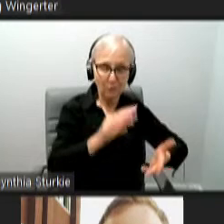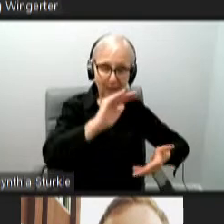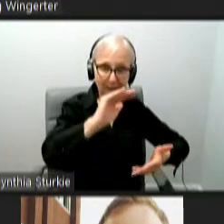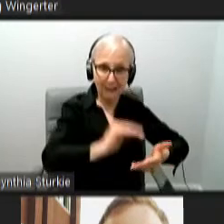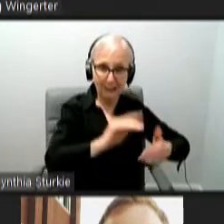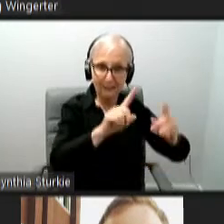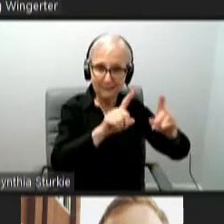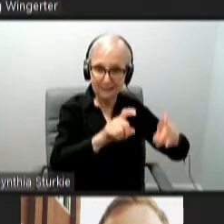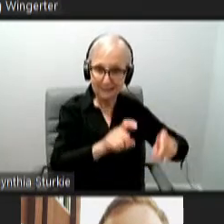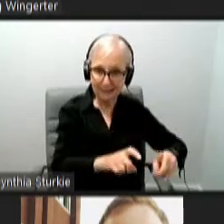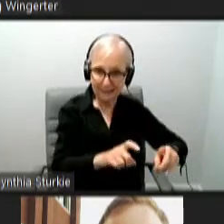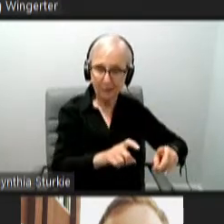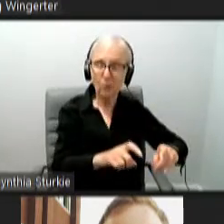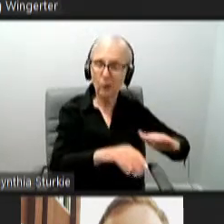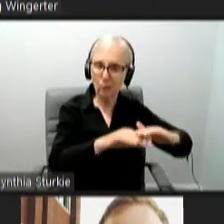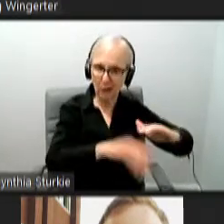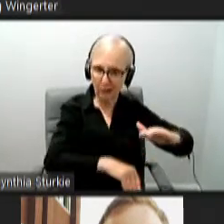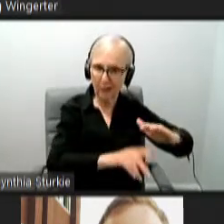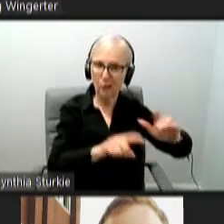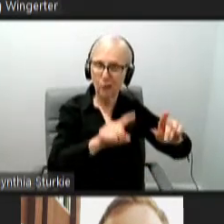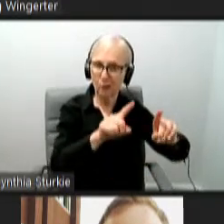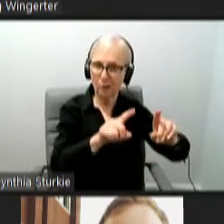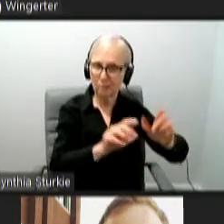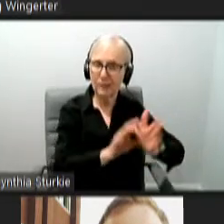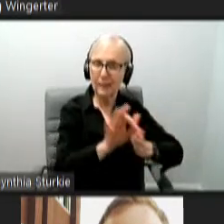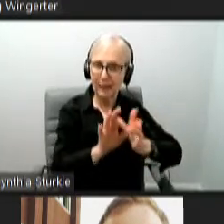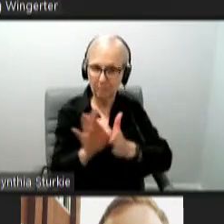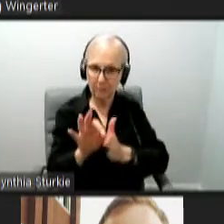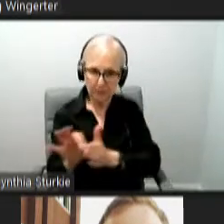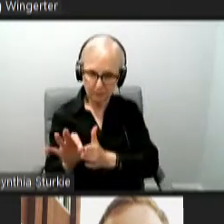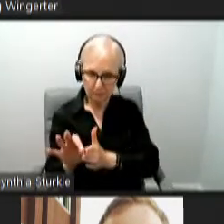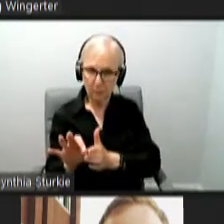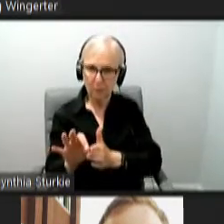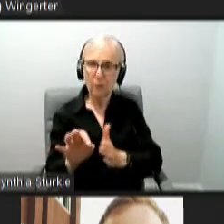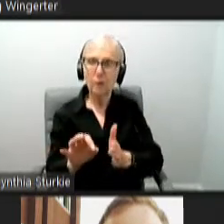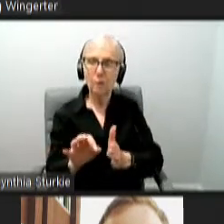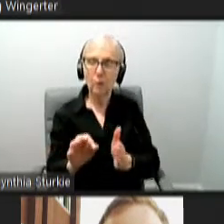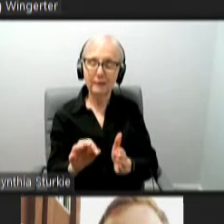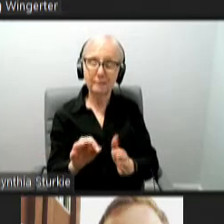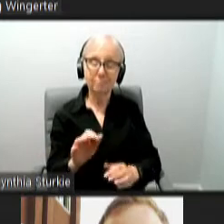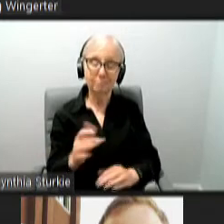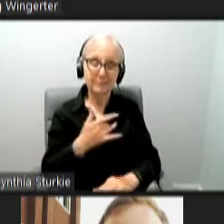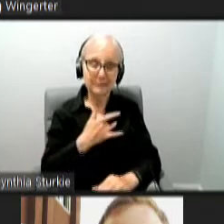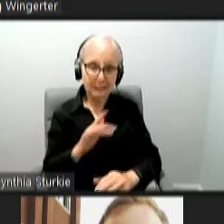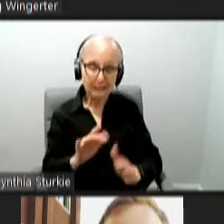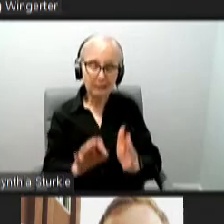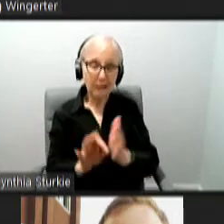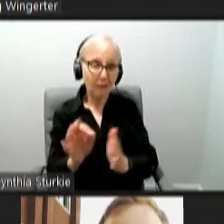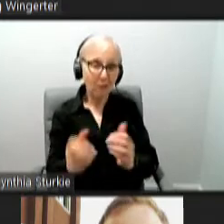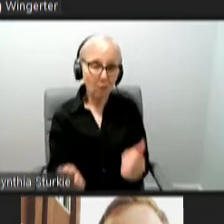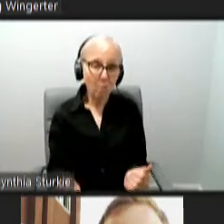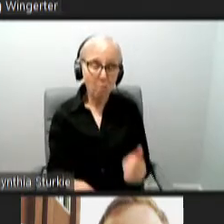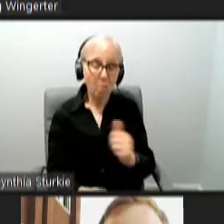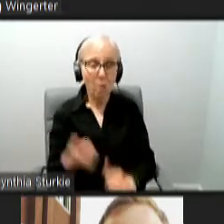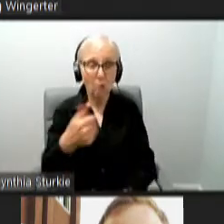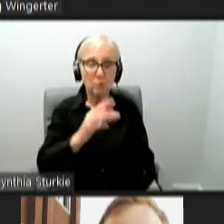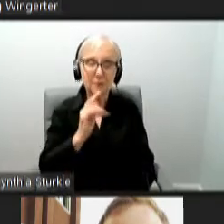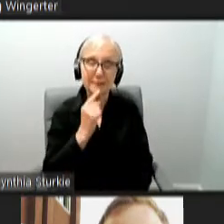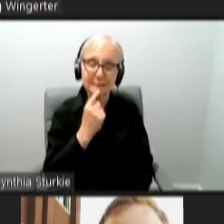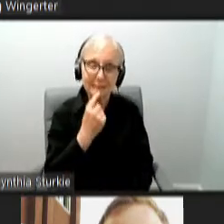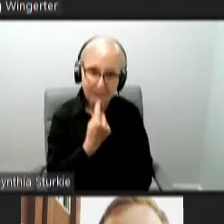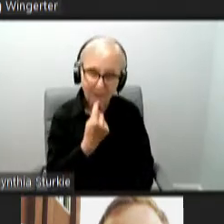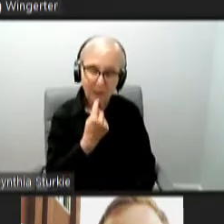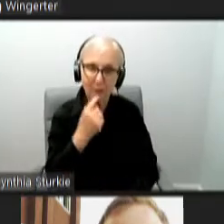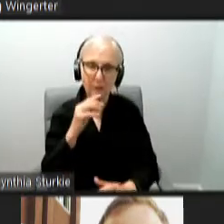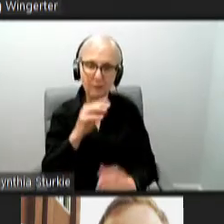testing available, we were certainly undercounting cases. We tended to count the most severe cases because those individuals were hospitalized, and that's where testing was